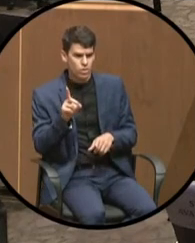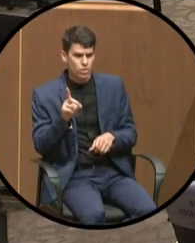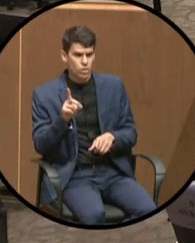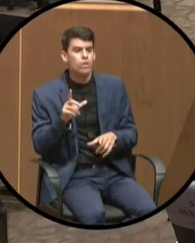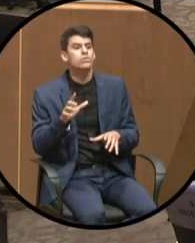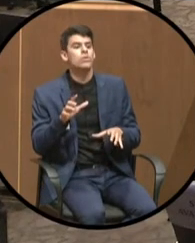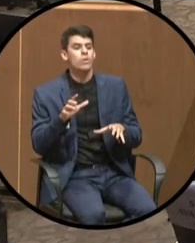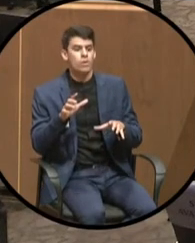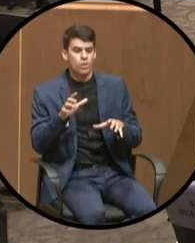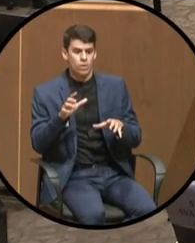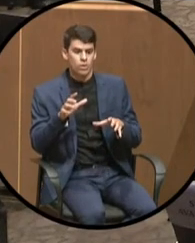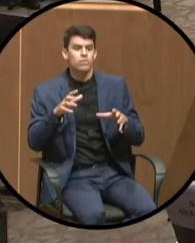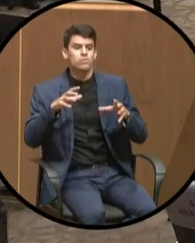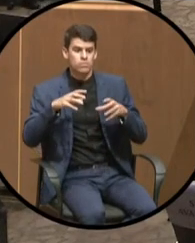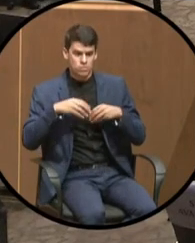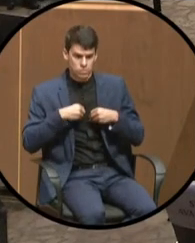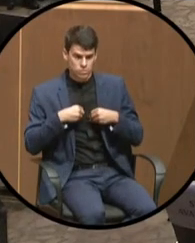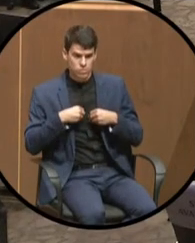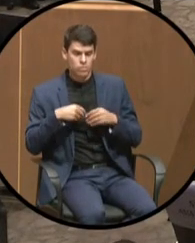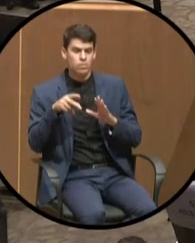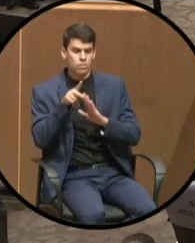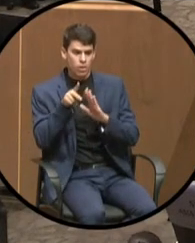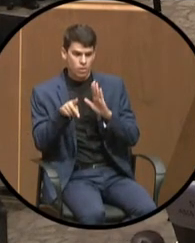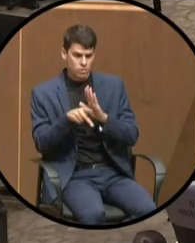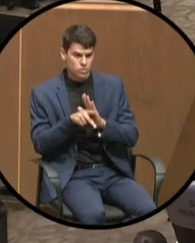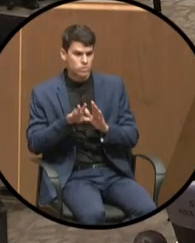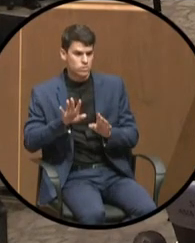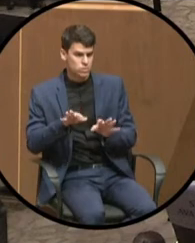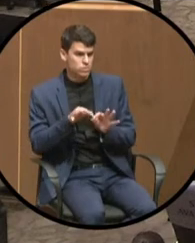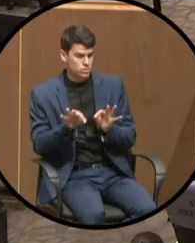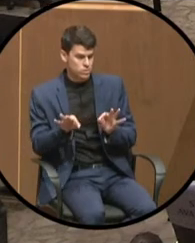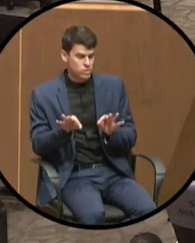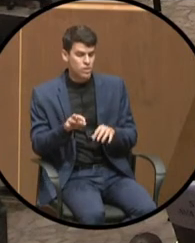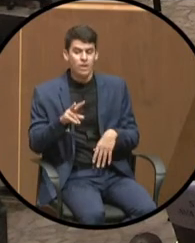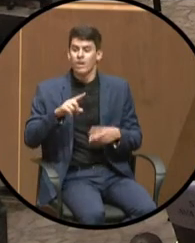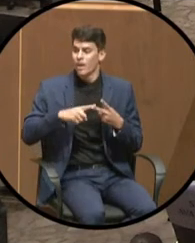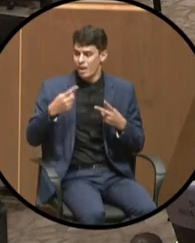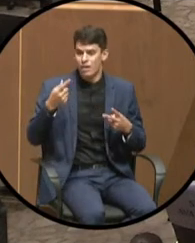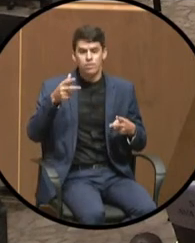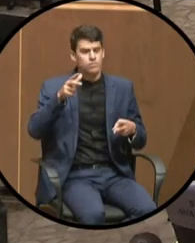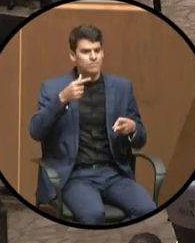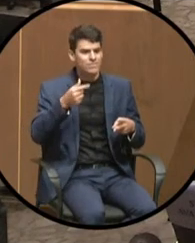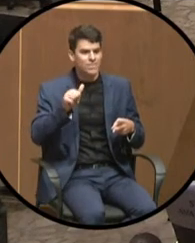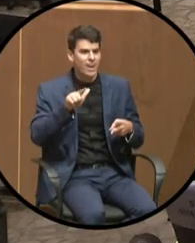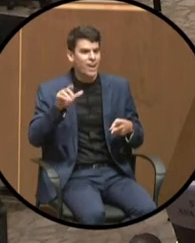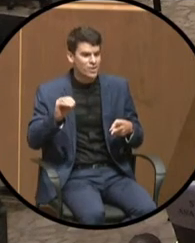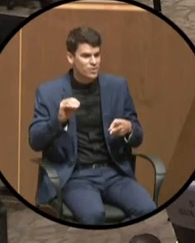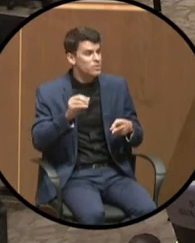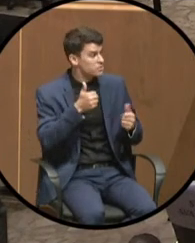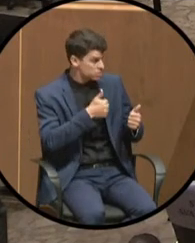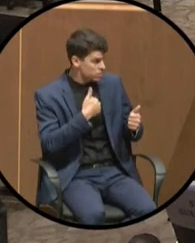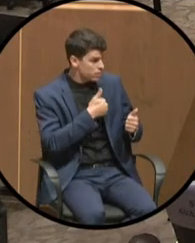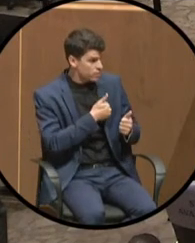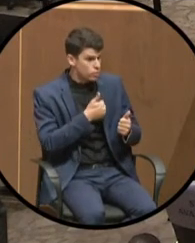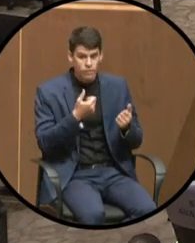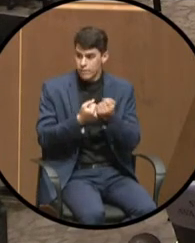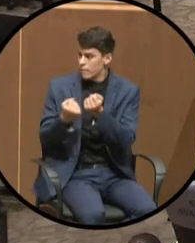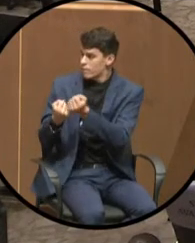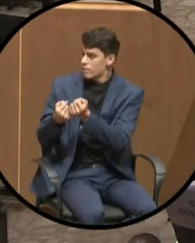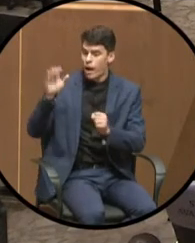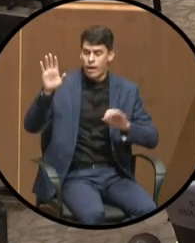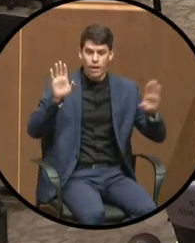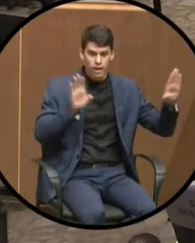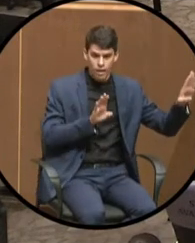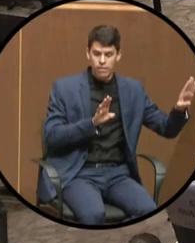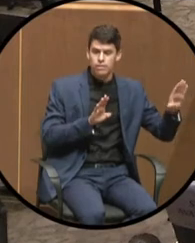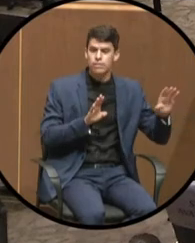to adopt the policy as drafted. And we have a second from Member Gallo. All in favor, please say aye. Aye. Aye. Member